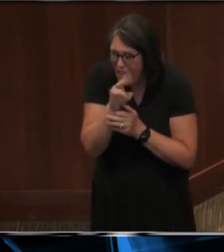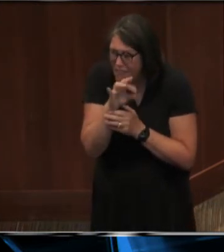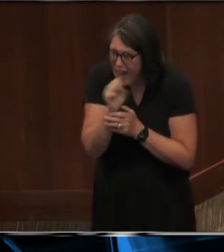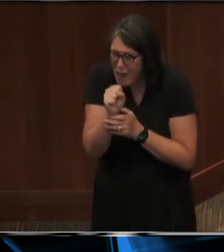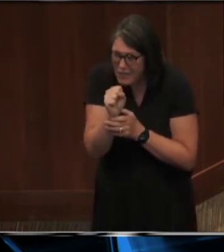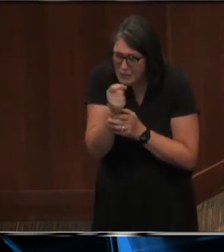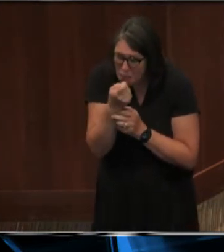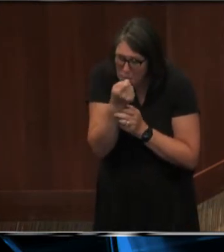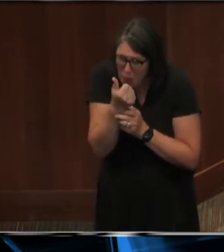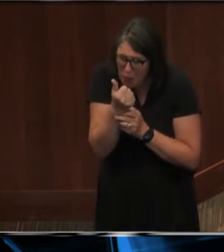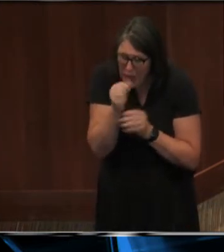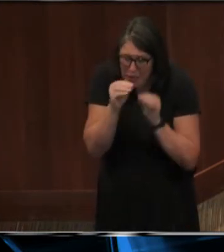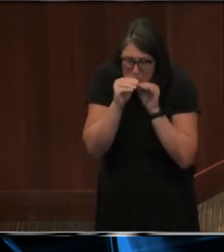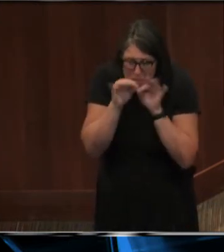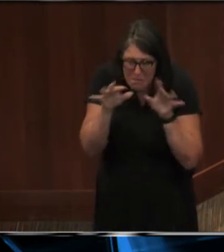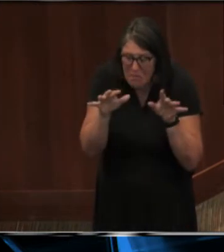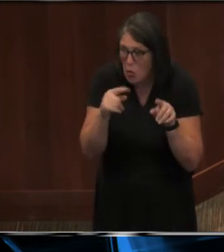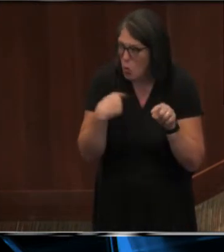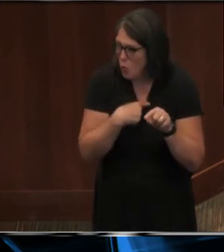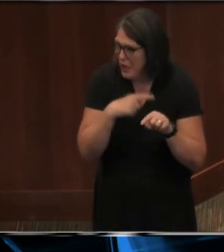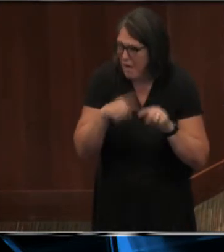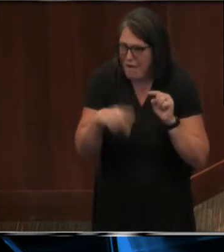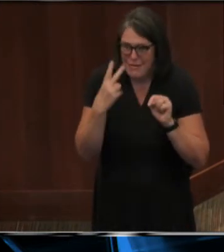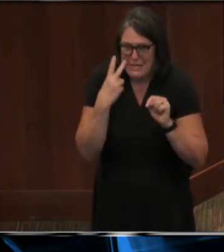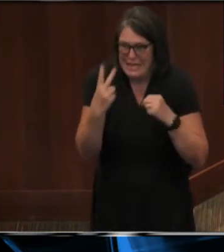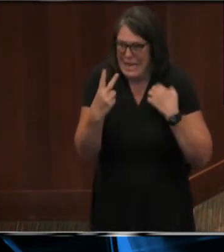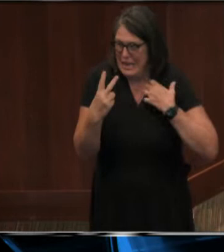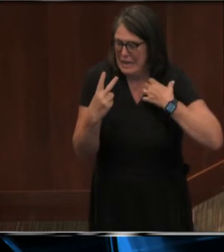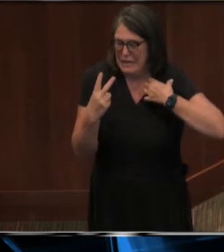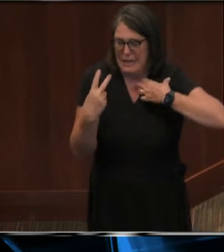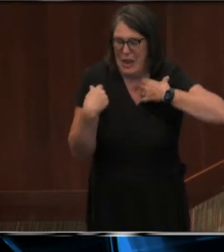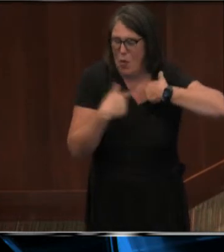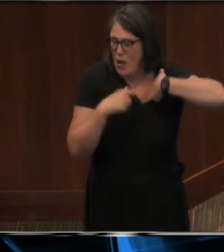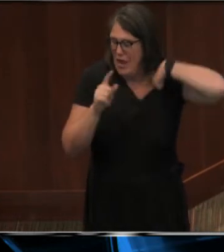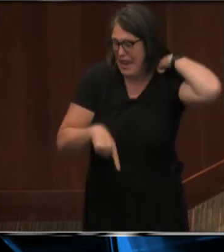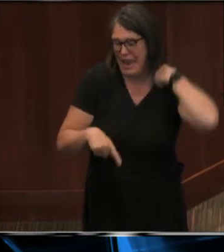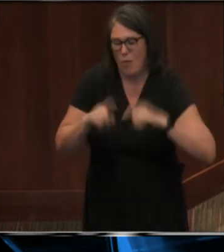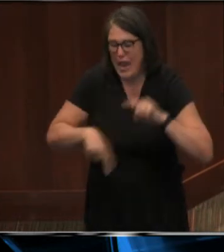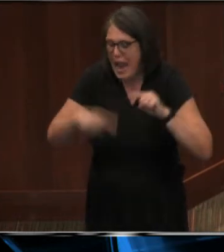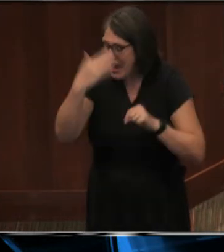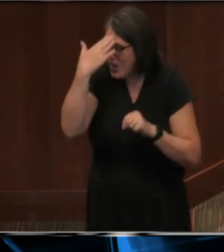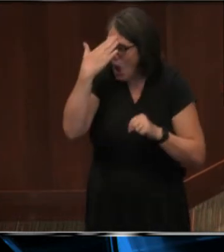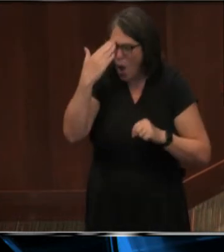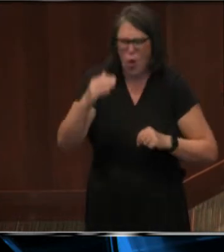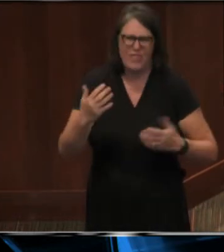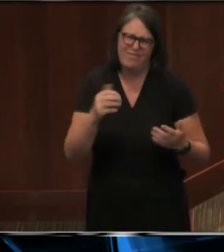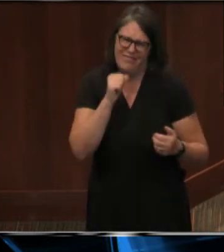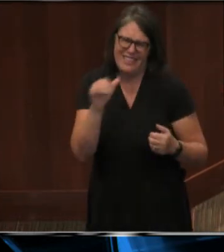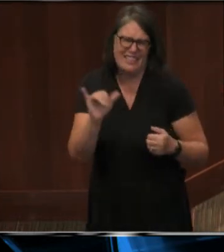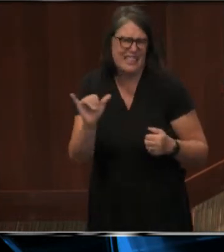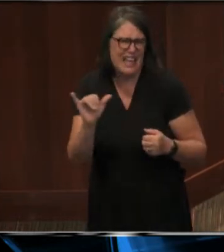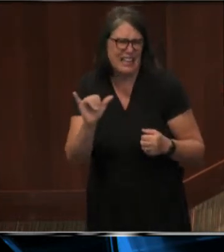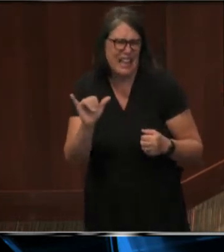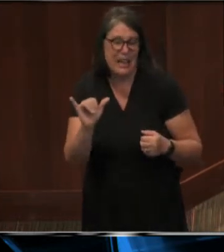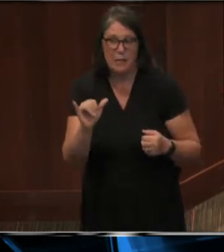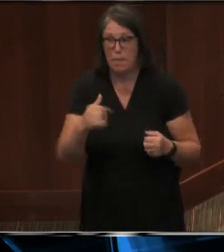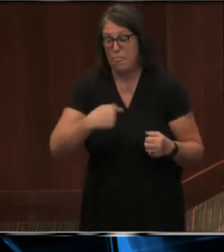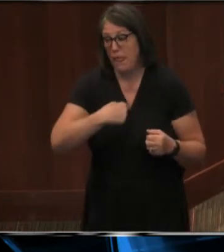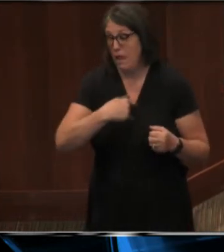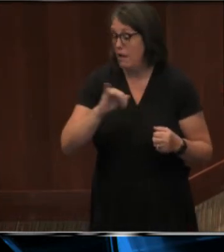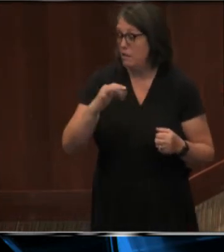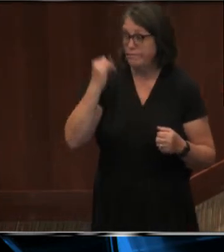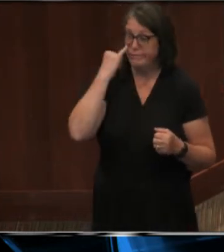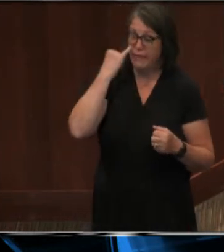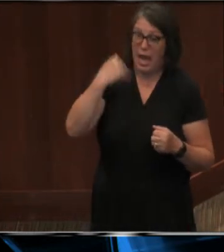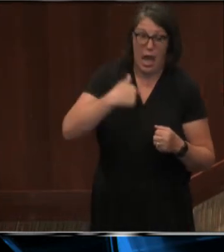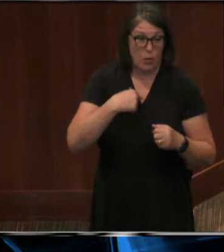that we can't see and we can't know. The other thing is, it's not like I would infect